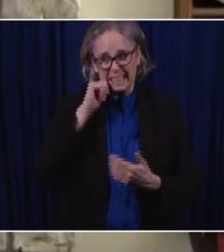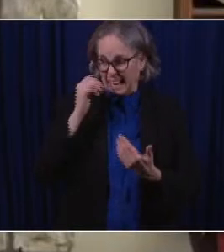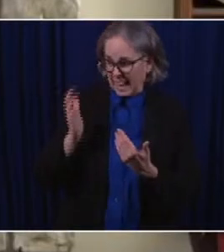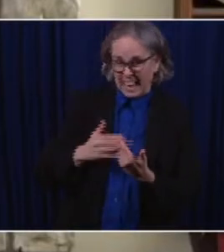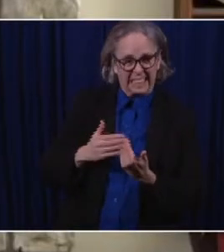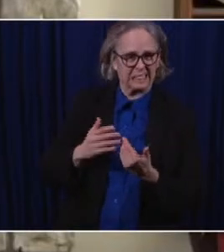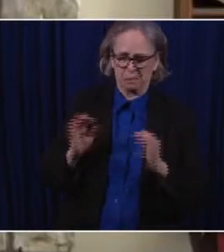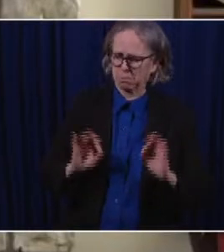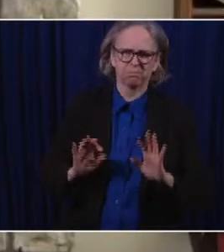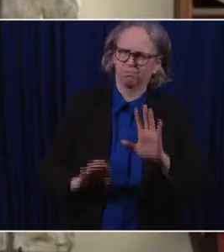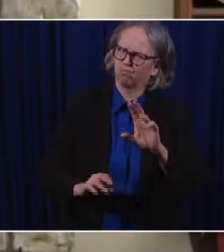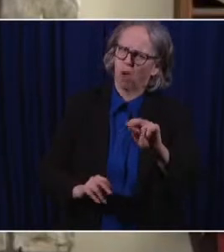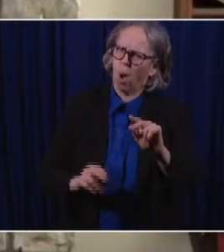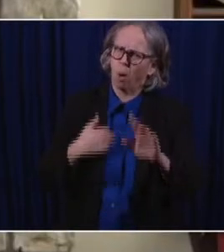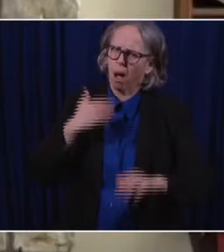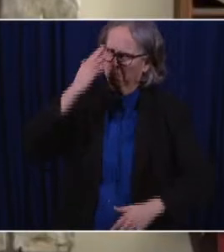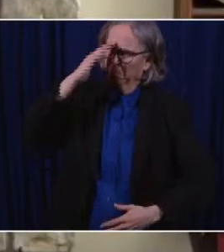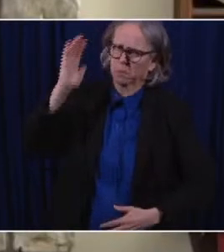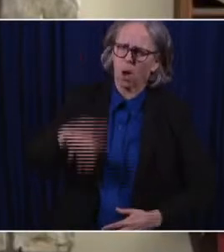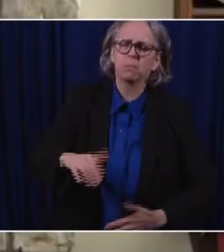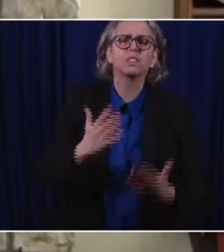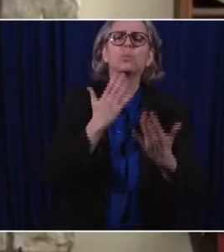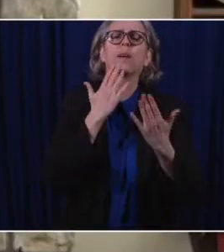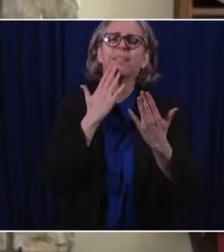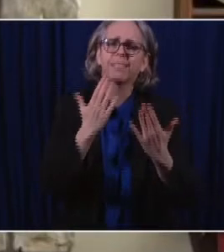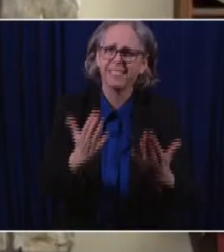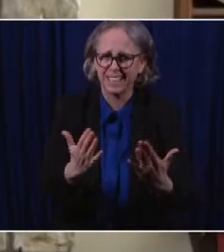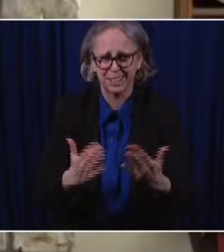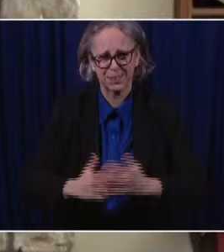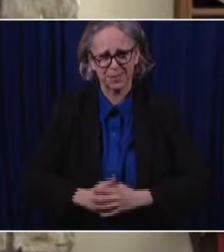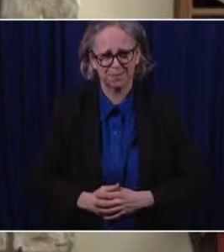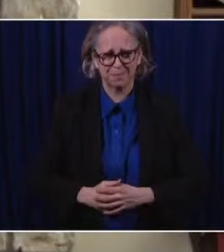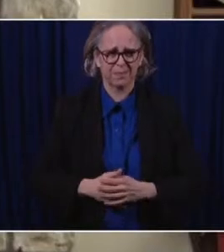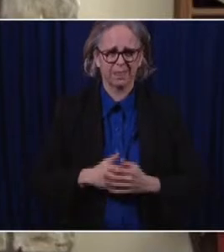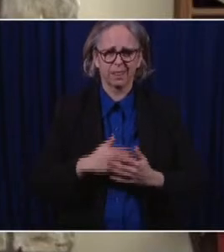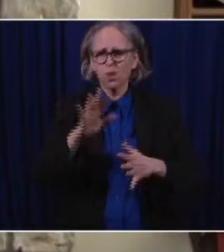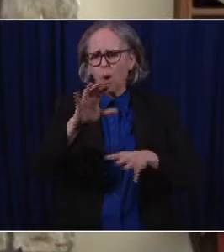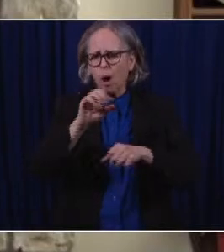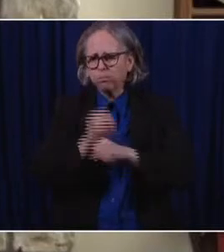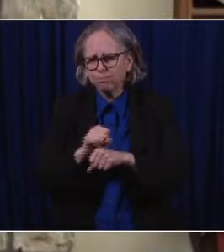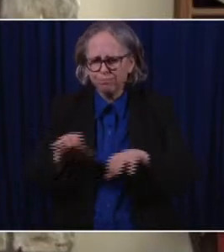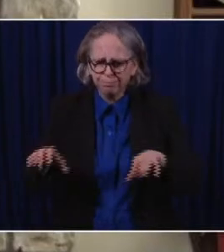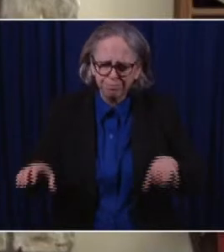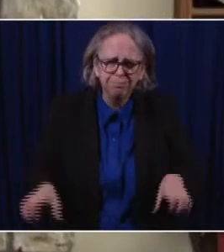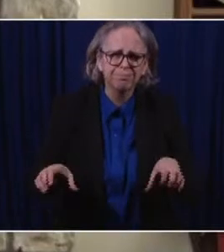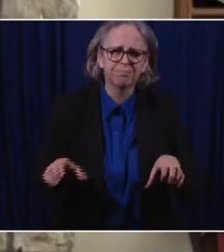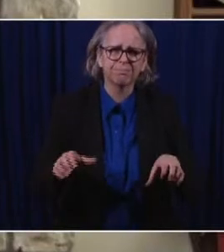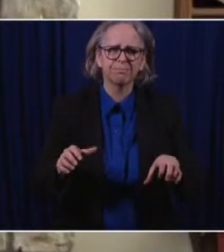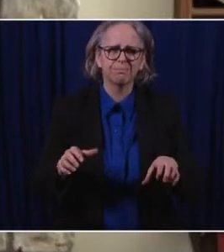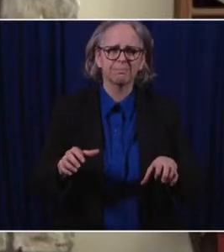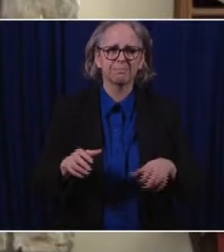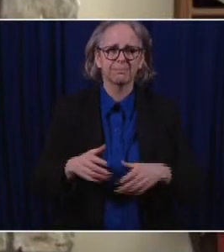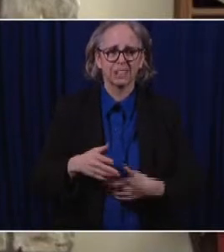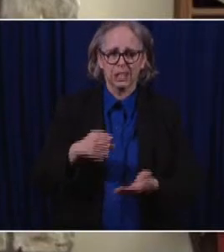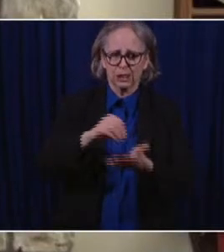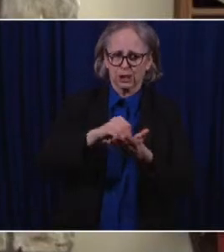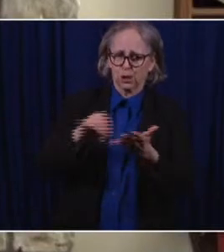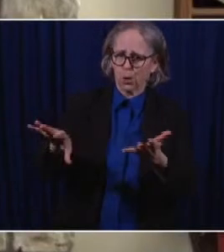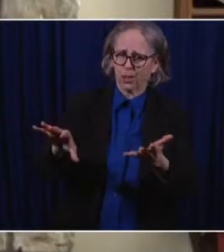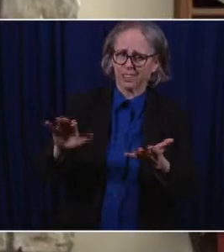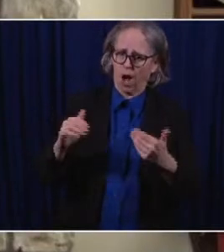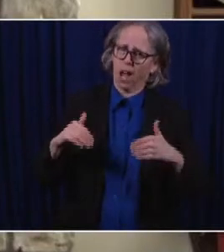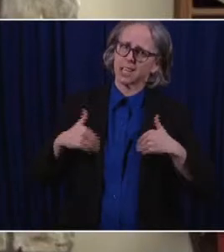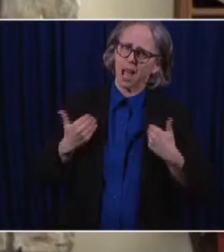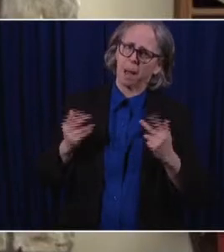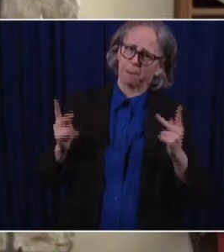them, but we thank you. We thank you for what you've been doing, and we thank our young people as well.